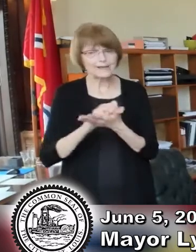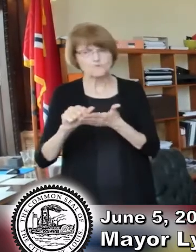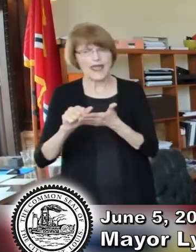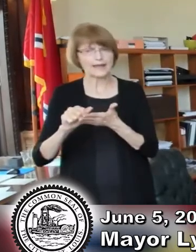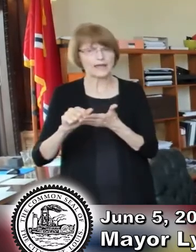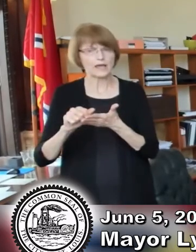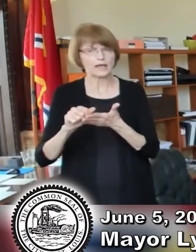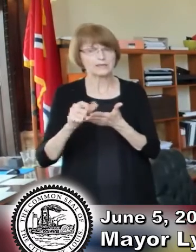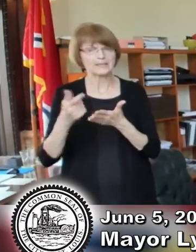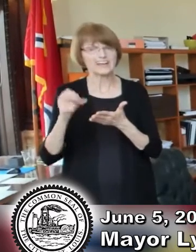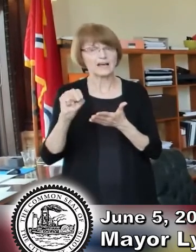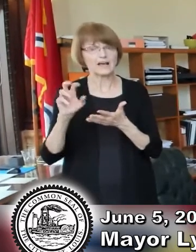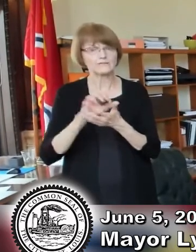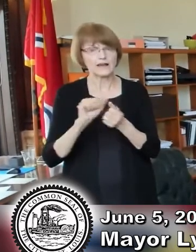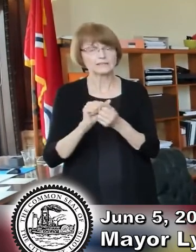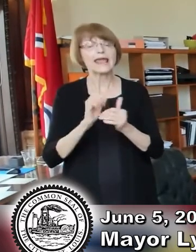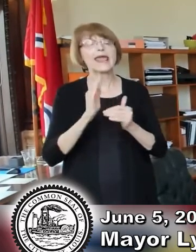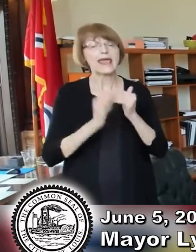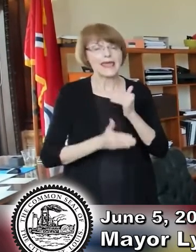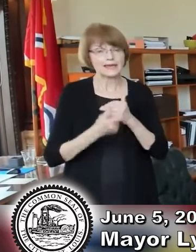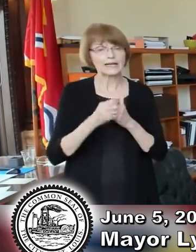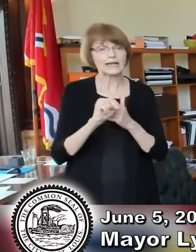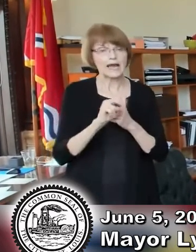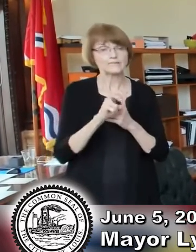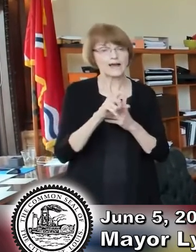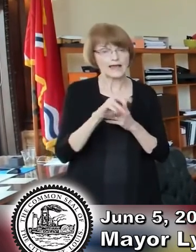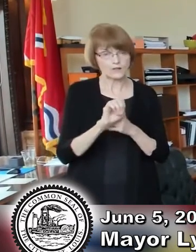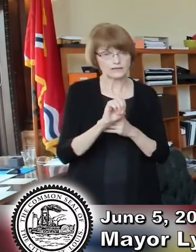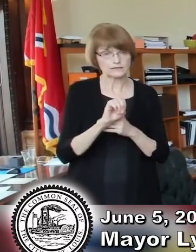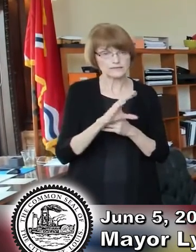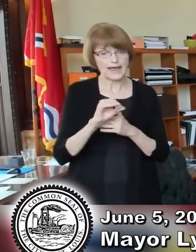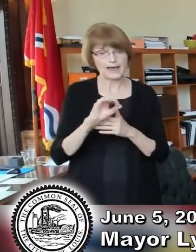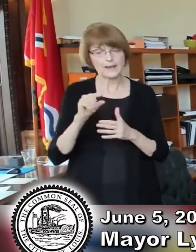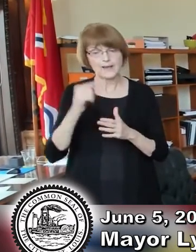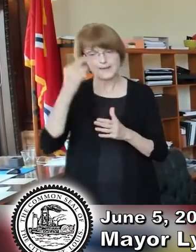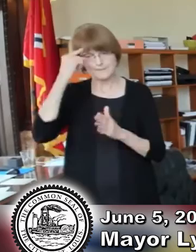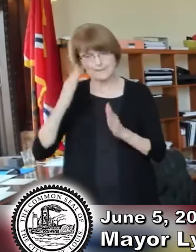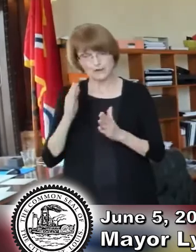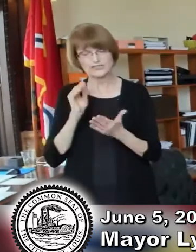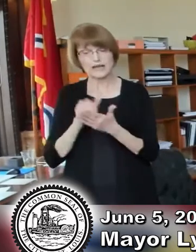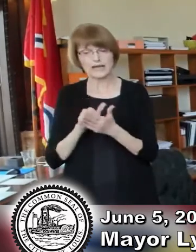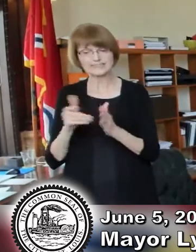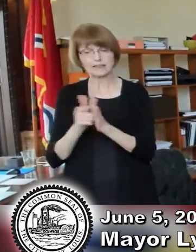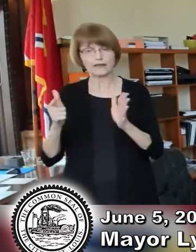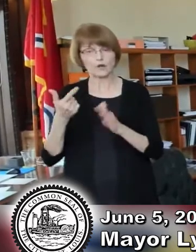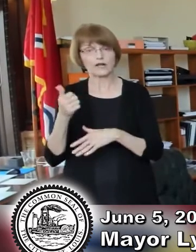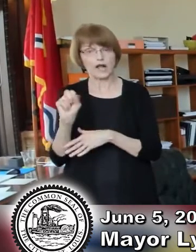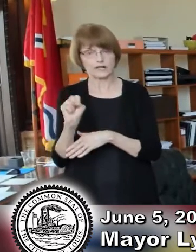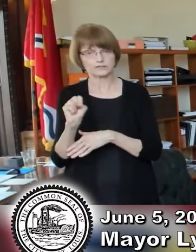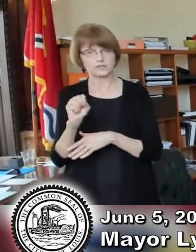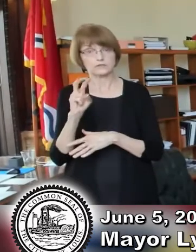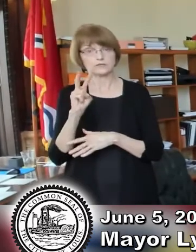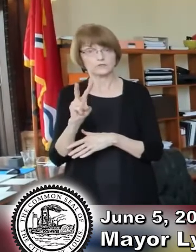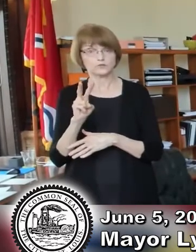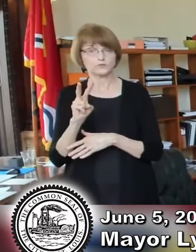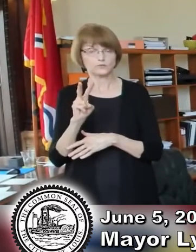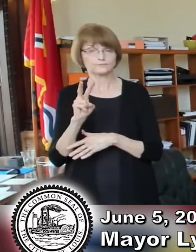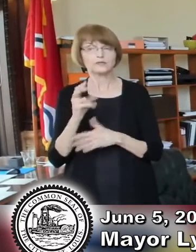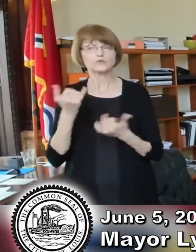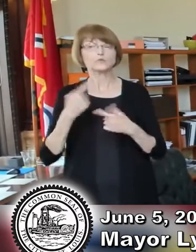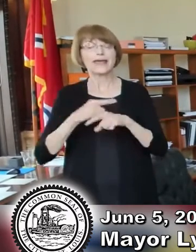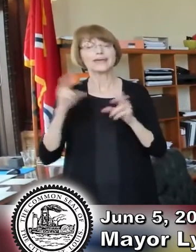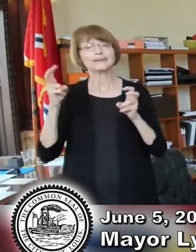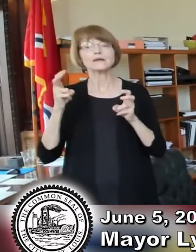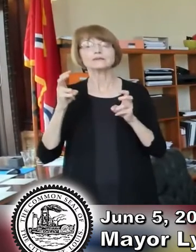it's really small. Yeah. It says end gun violence. End gun violence, and then mayors against illegal guns. So the two orange pins. Today was Wear Orange